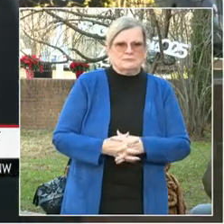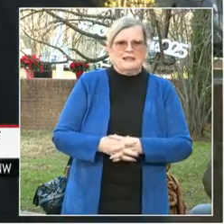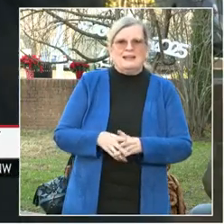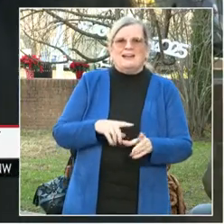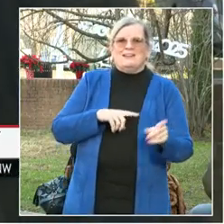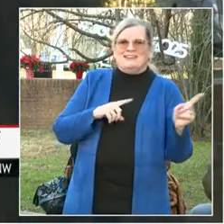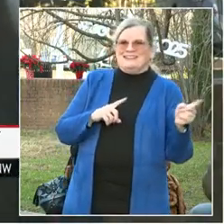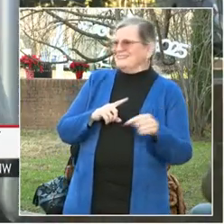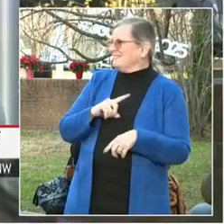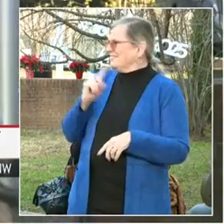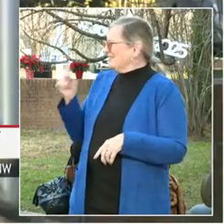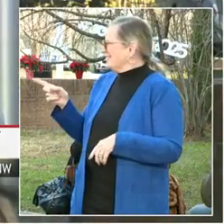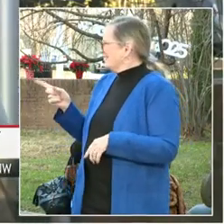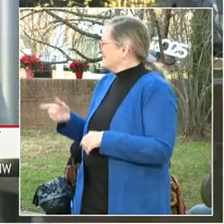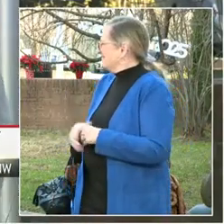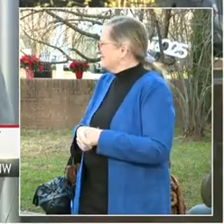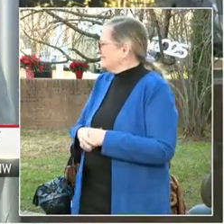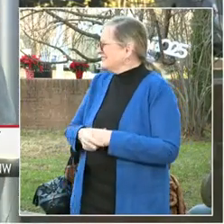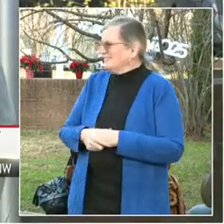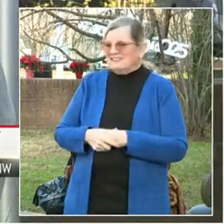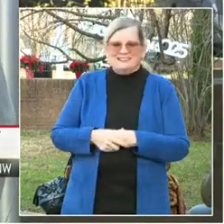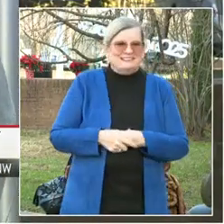As a leader,